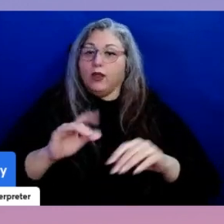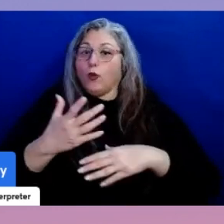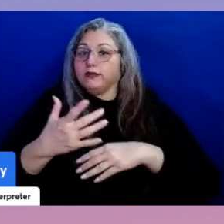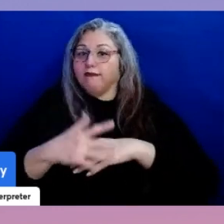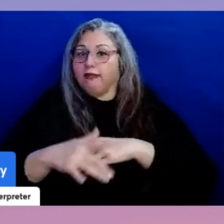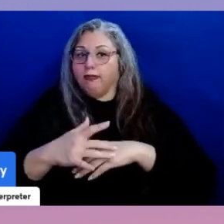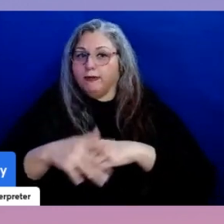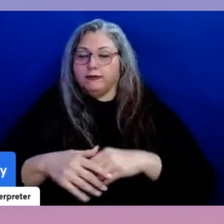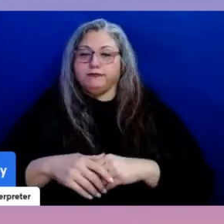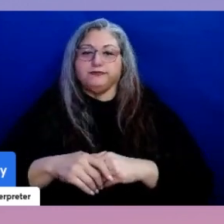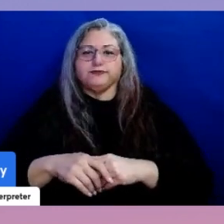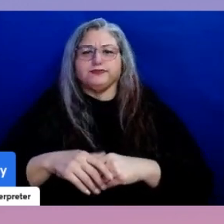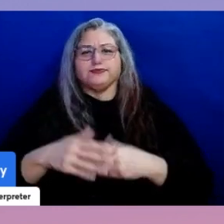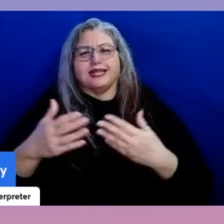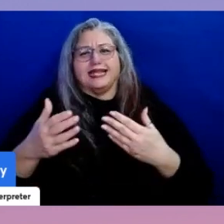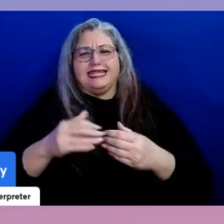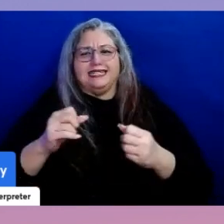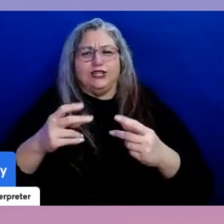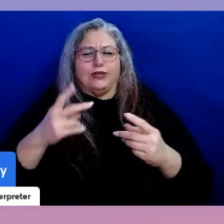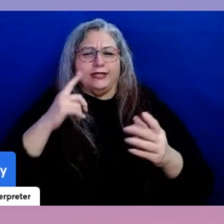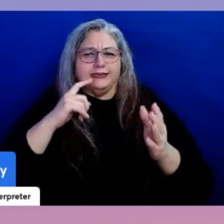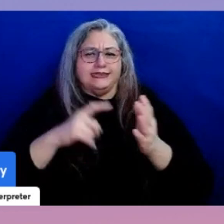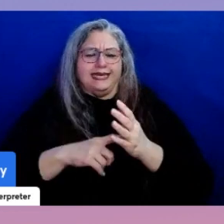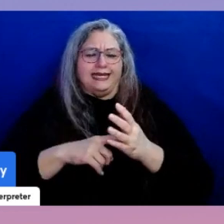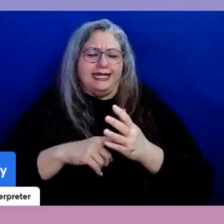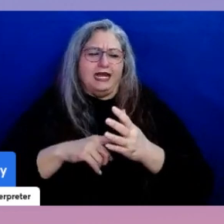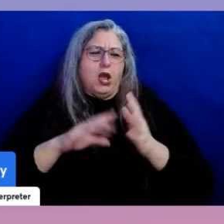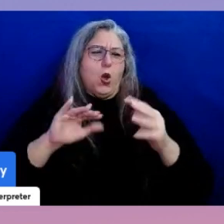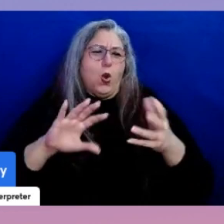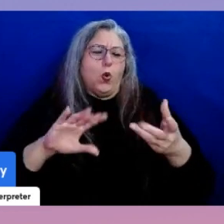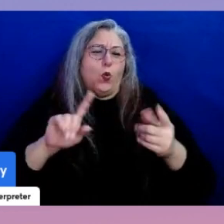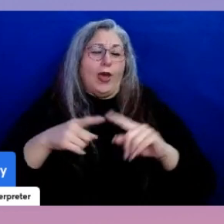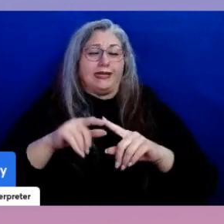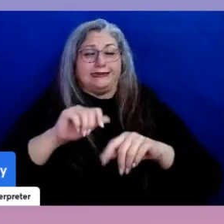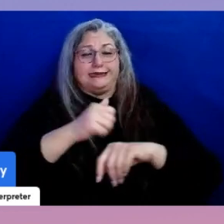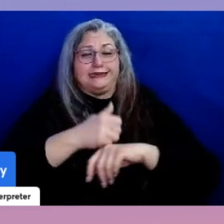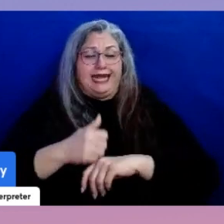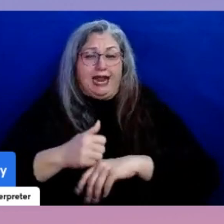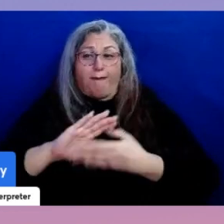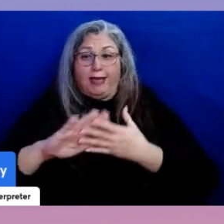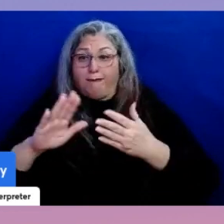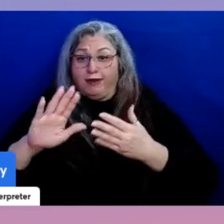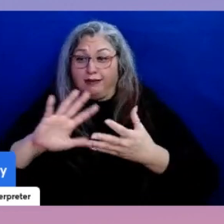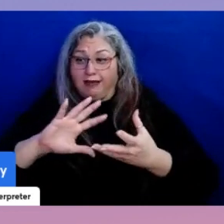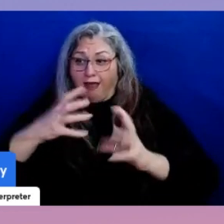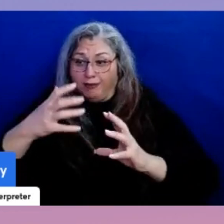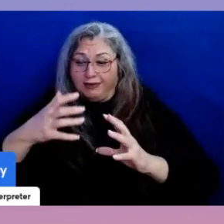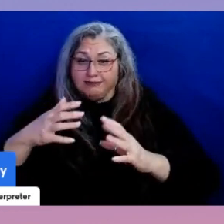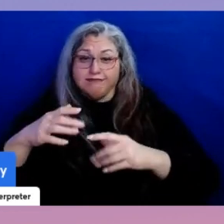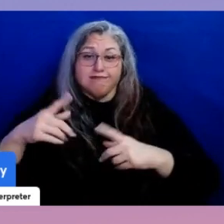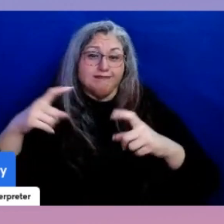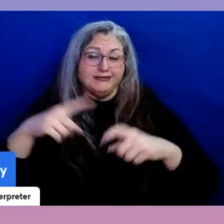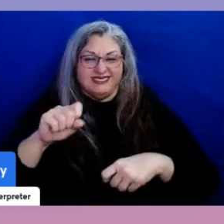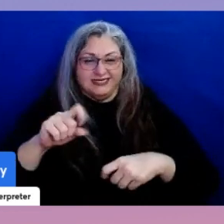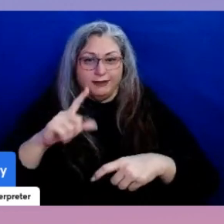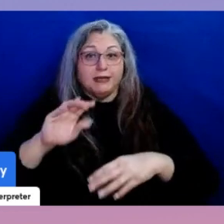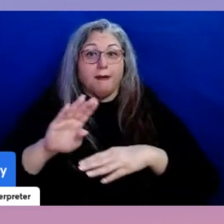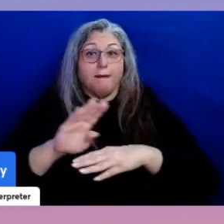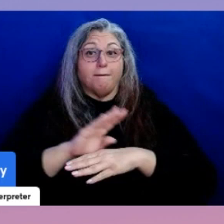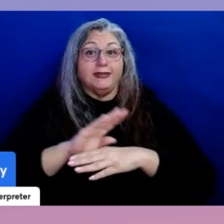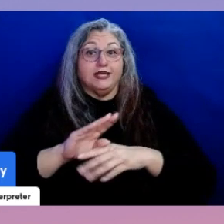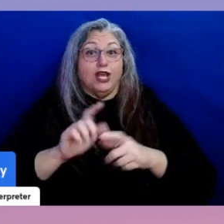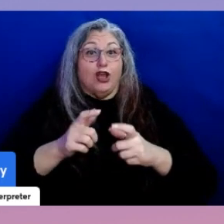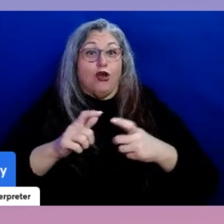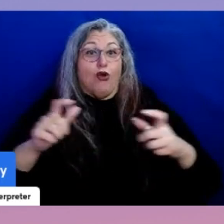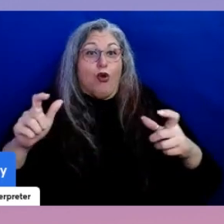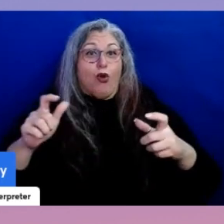It's easier to see why things can get complicated while setting up a database. As businesses grow, the volume of data they generate and manage